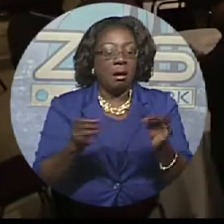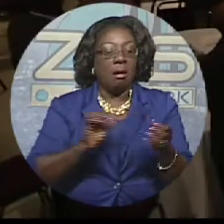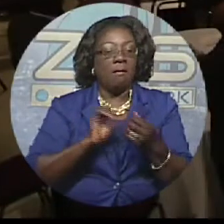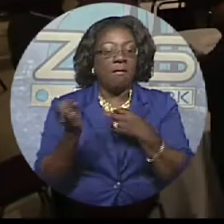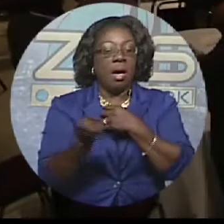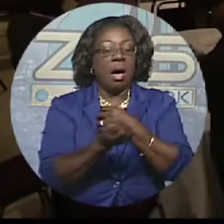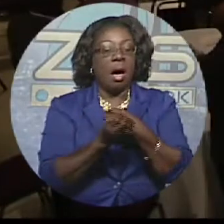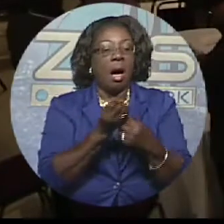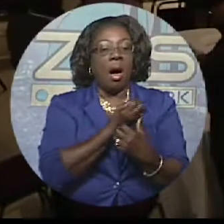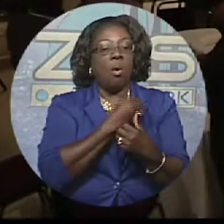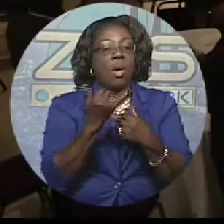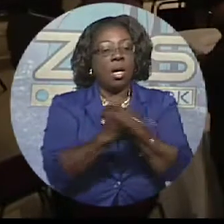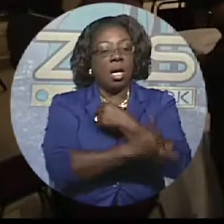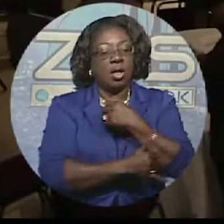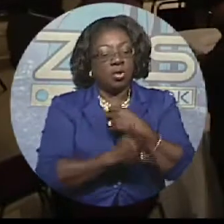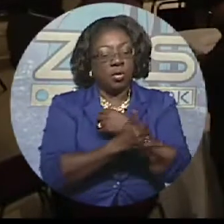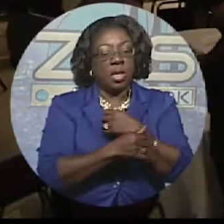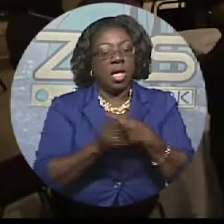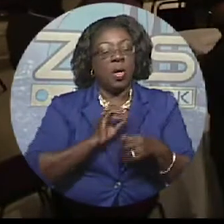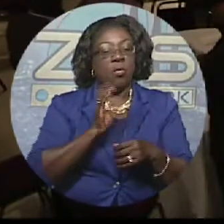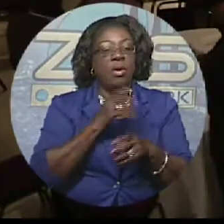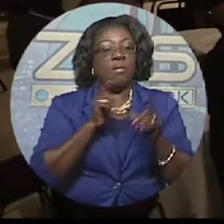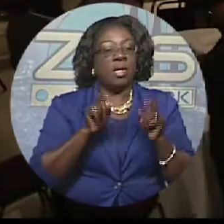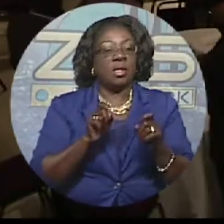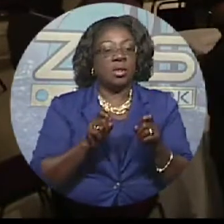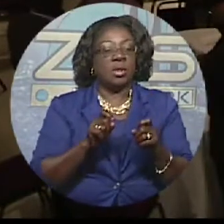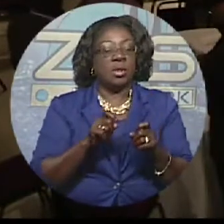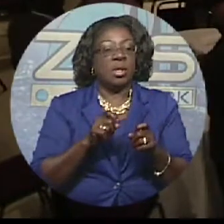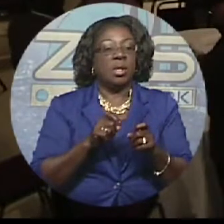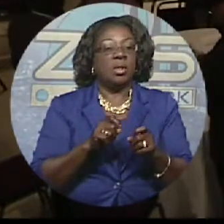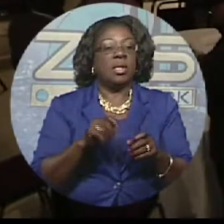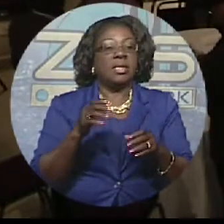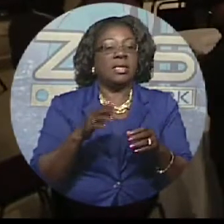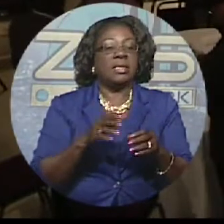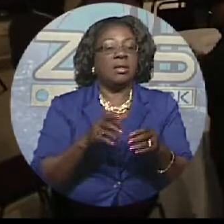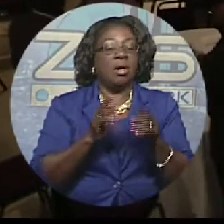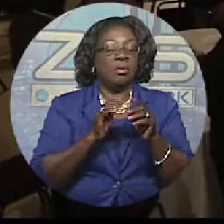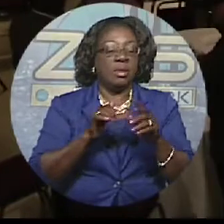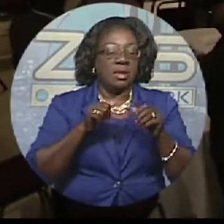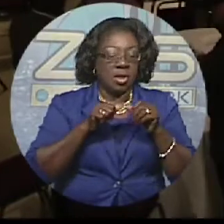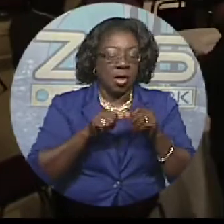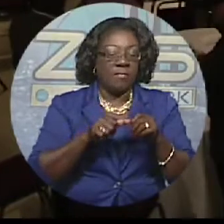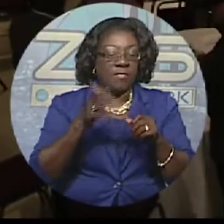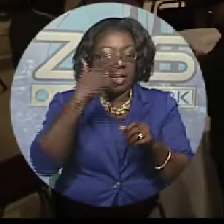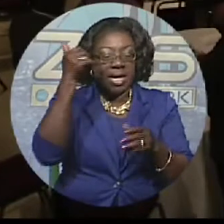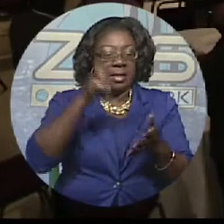that off the top of the agenda of things to do.